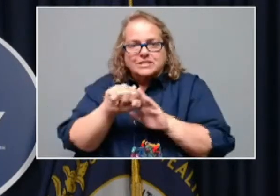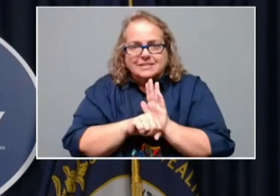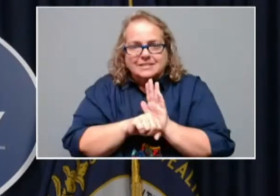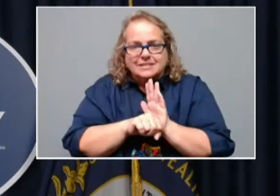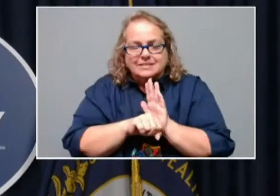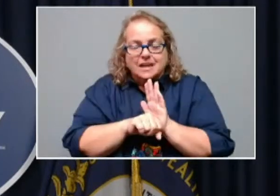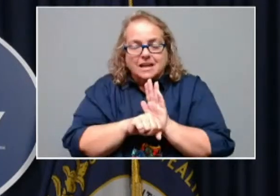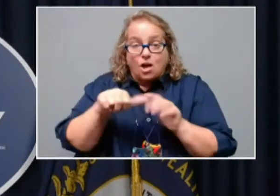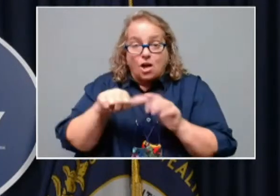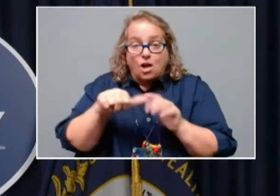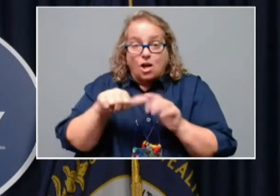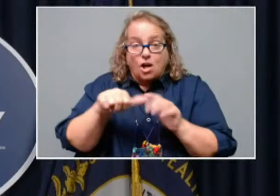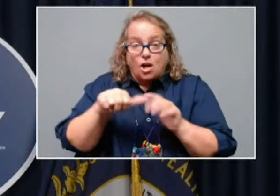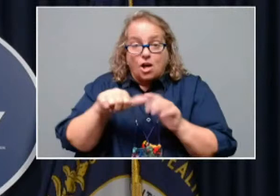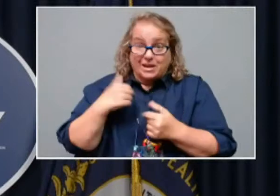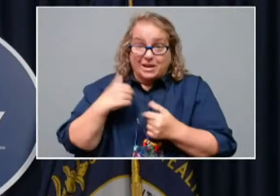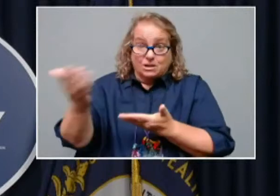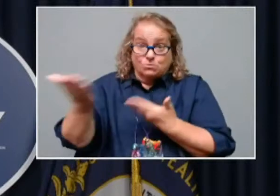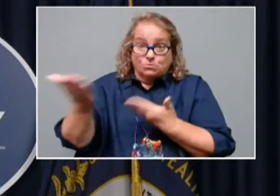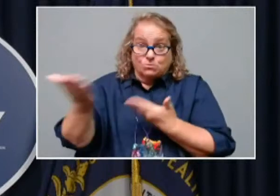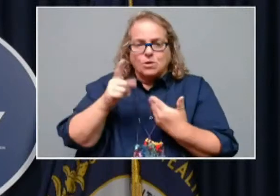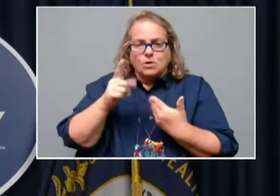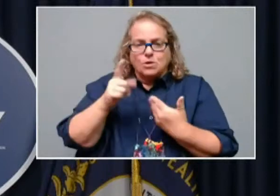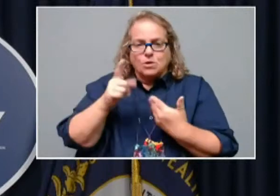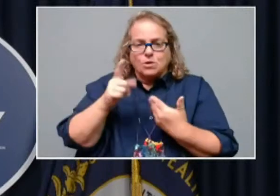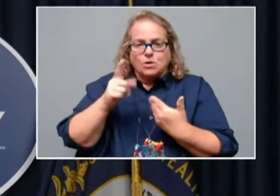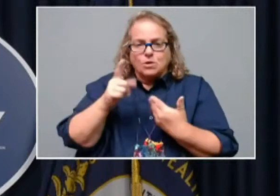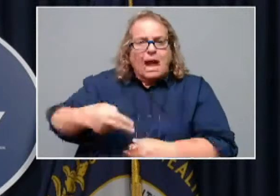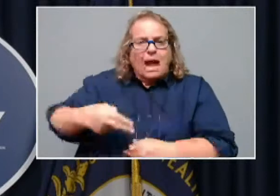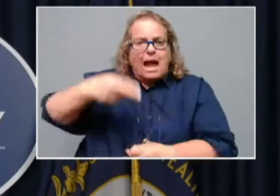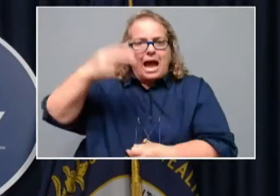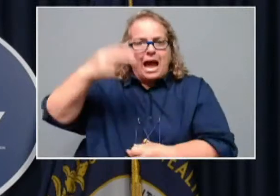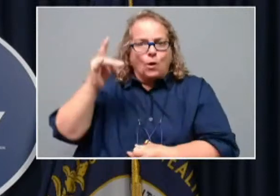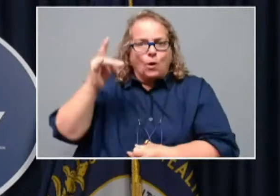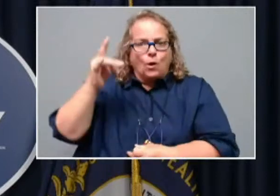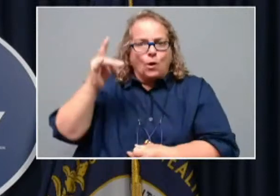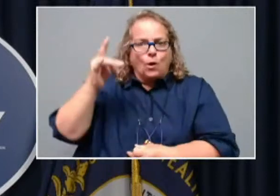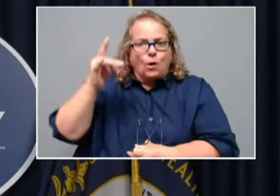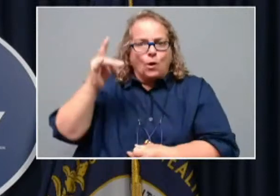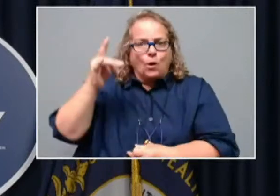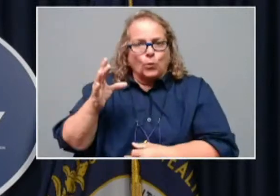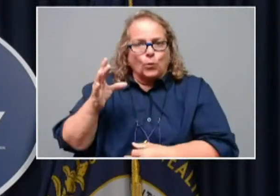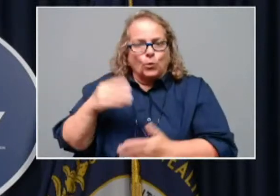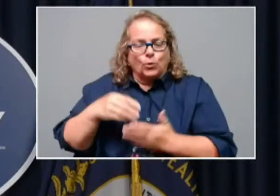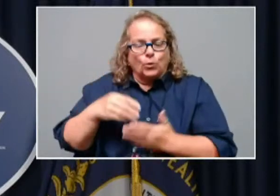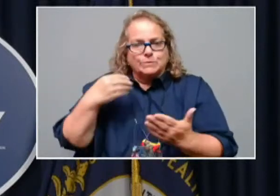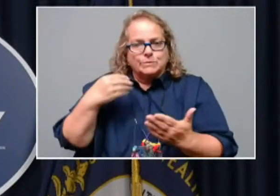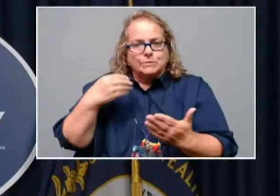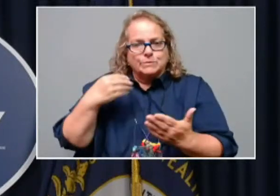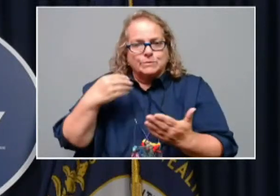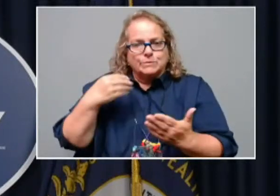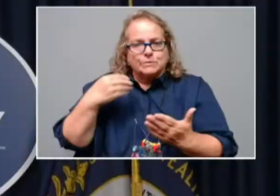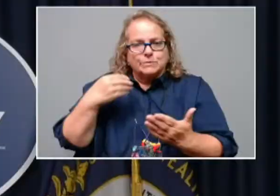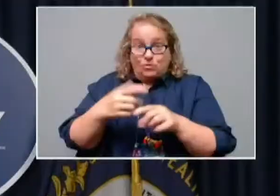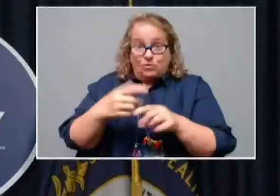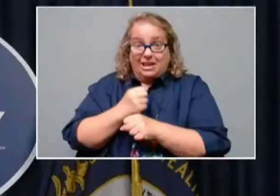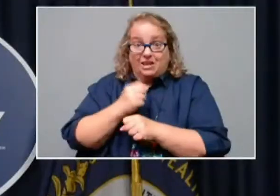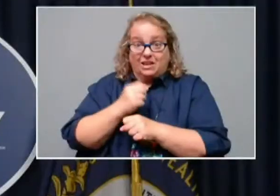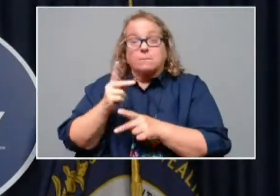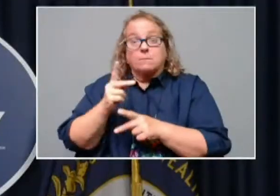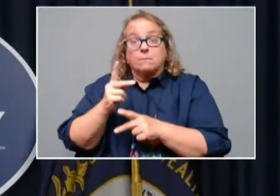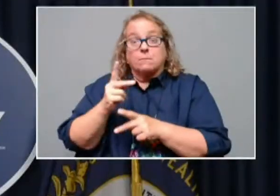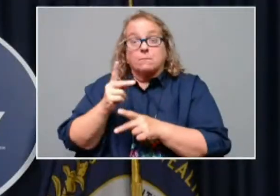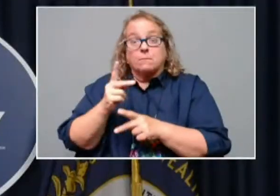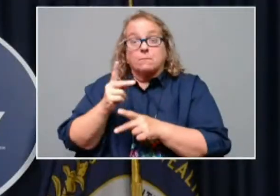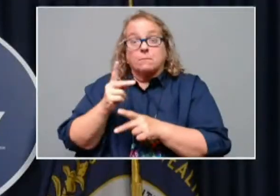them in, you got to pay a lot for it, but you got to have the people. So if you can get the people, you do it. And then they show up at a facility, and